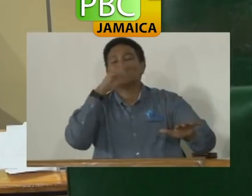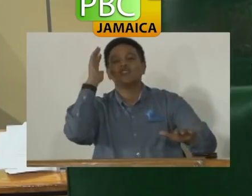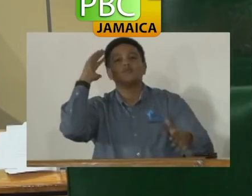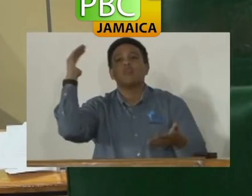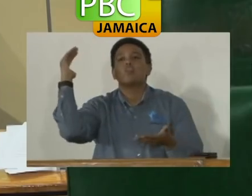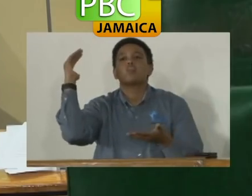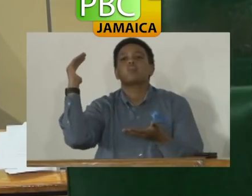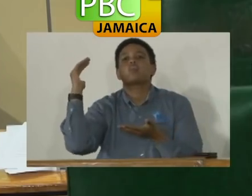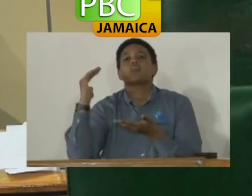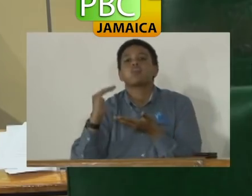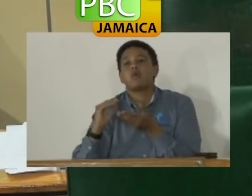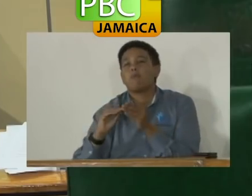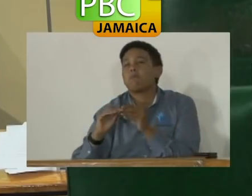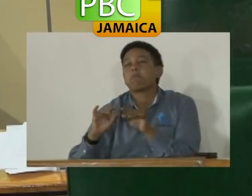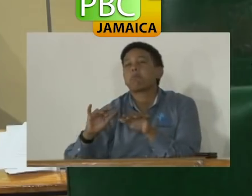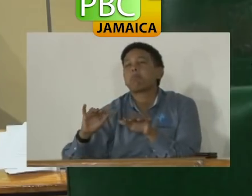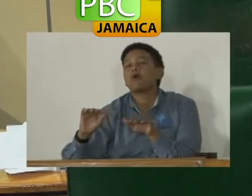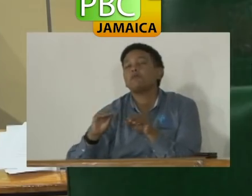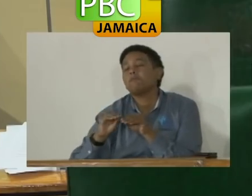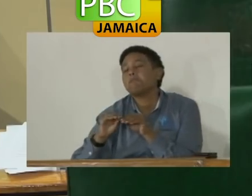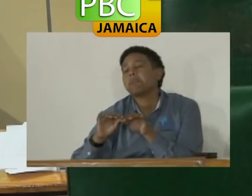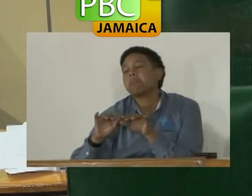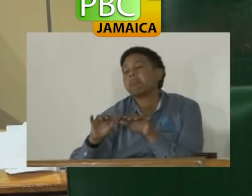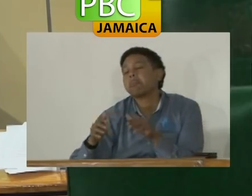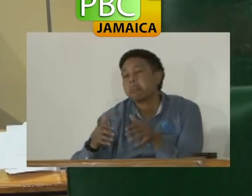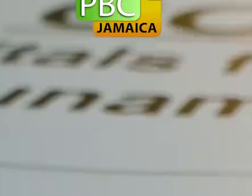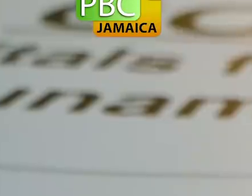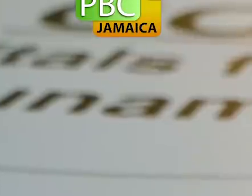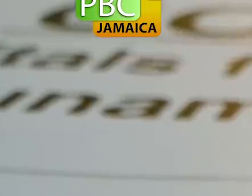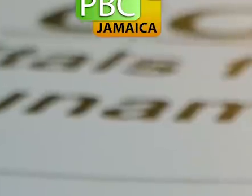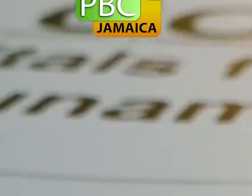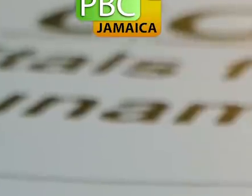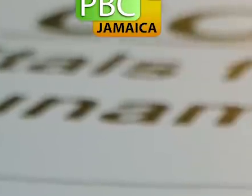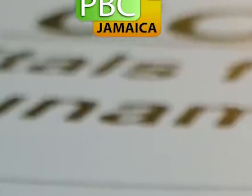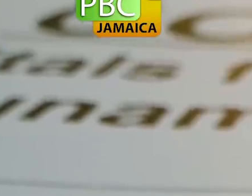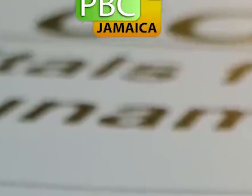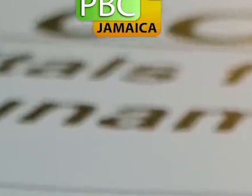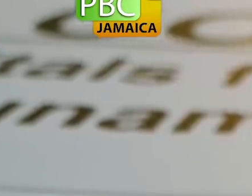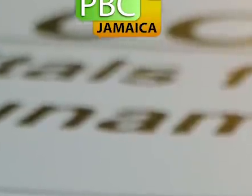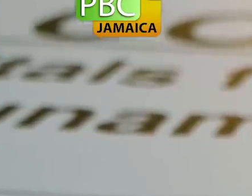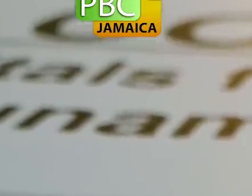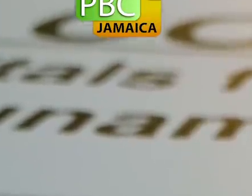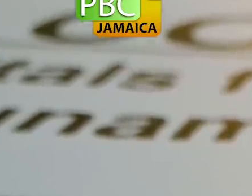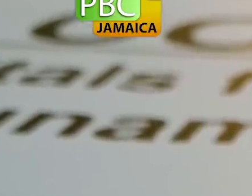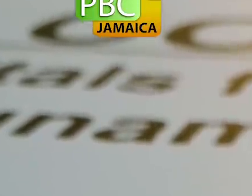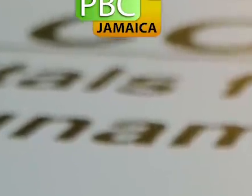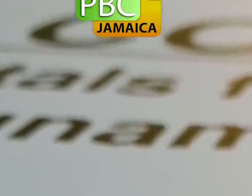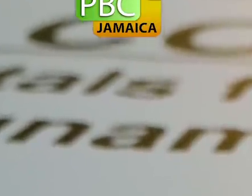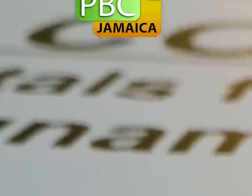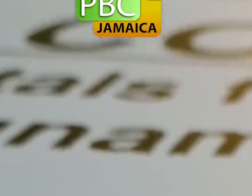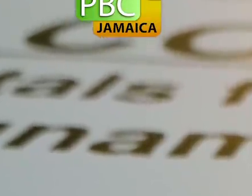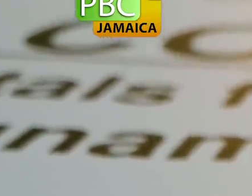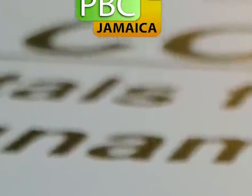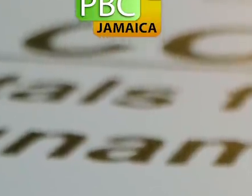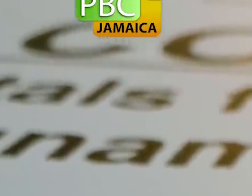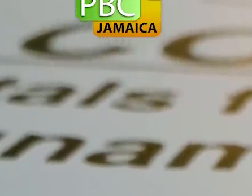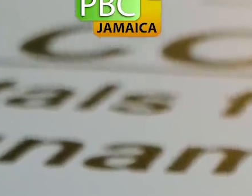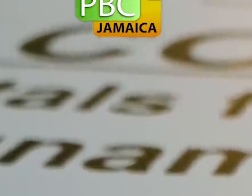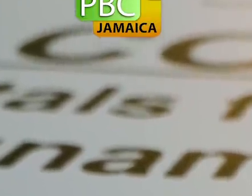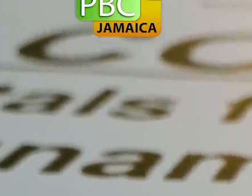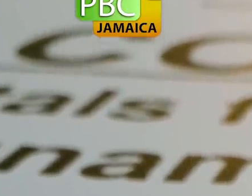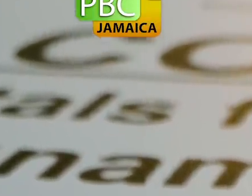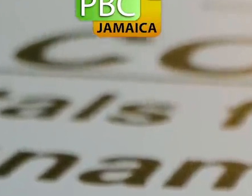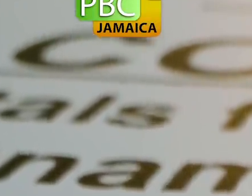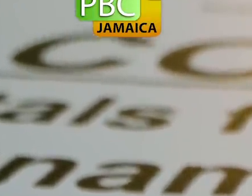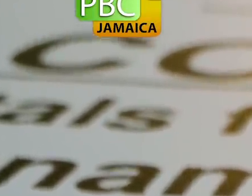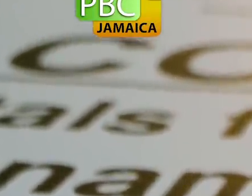and therefore the infections will also fall. The Prime Minister urged against complacency, even with the reduction